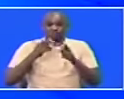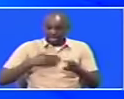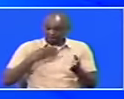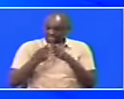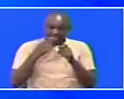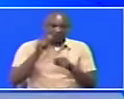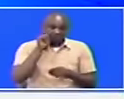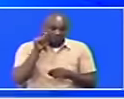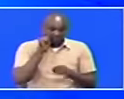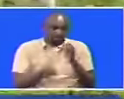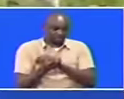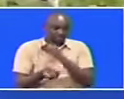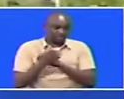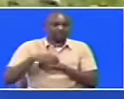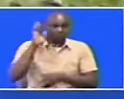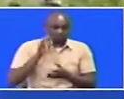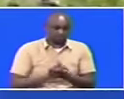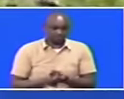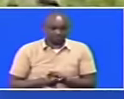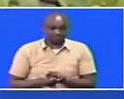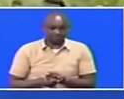more details for us.